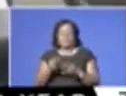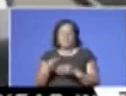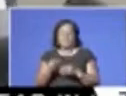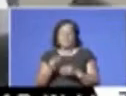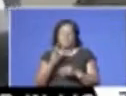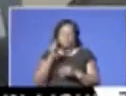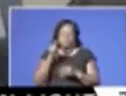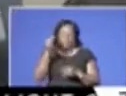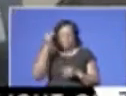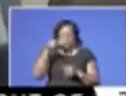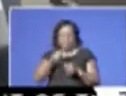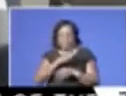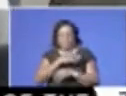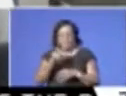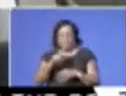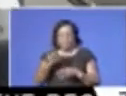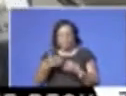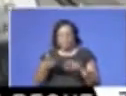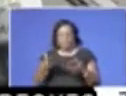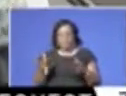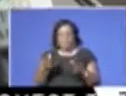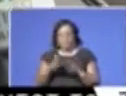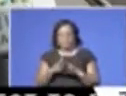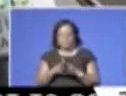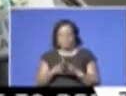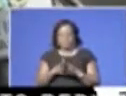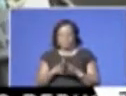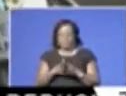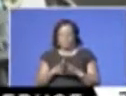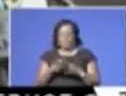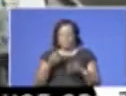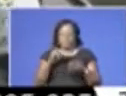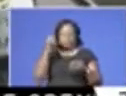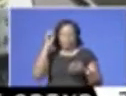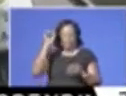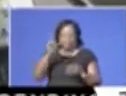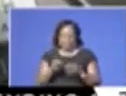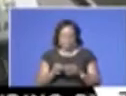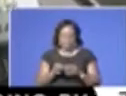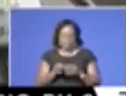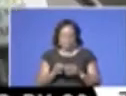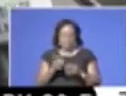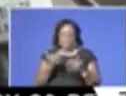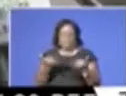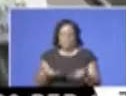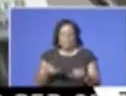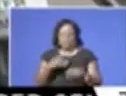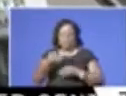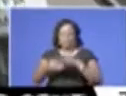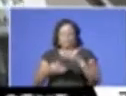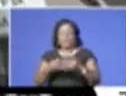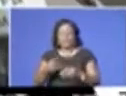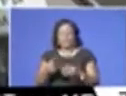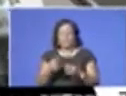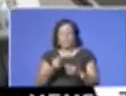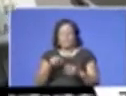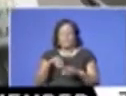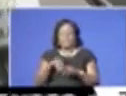recall, they have completed their heads of agreement and now moving ahead in terms of